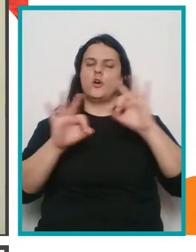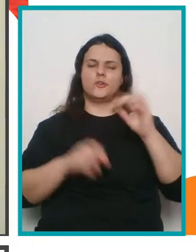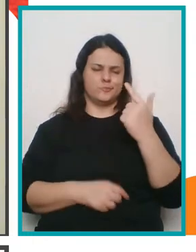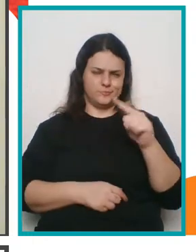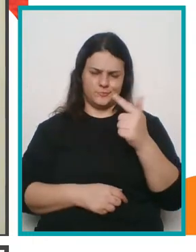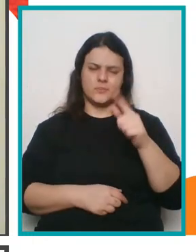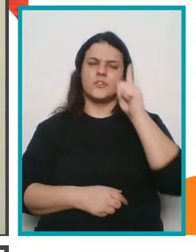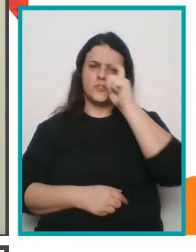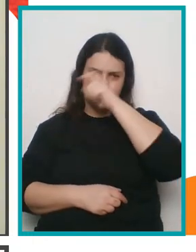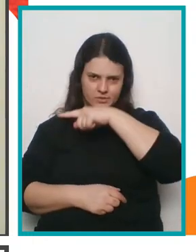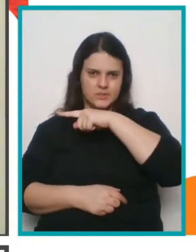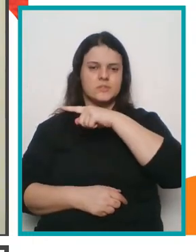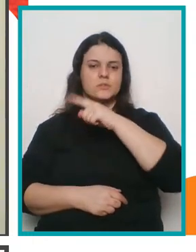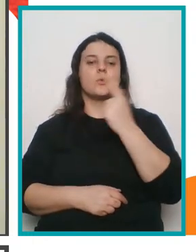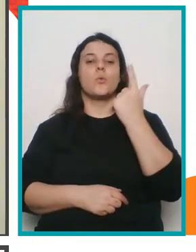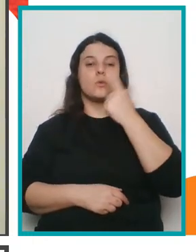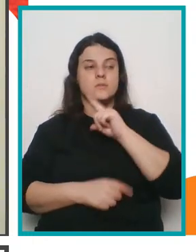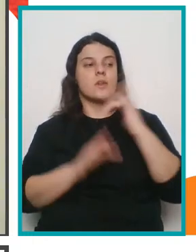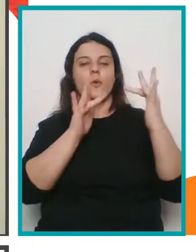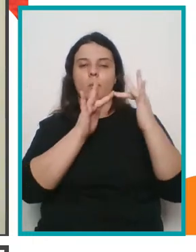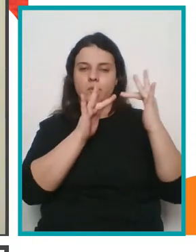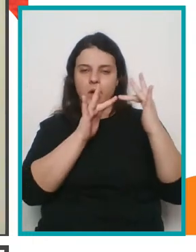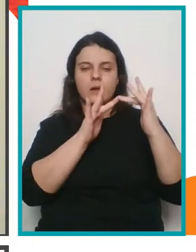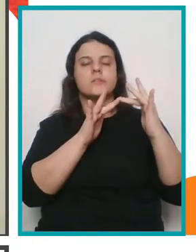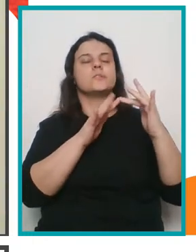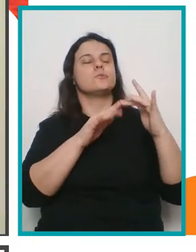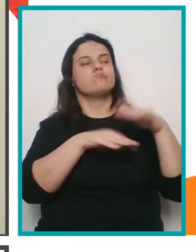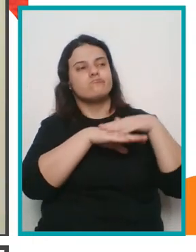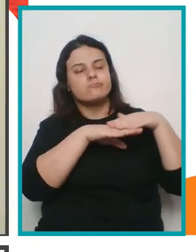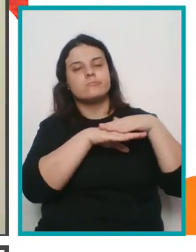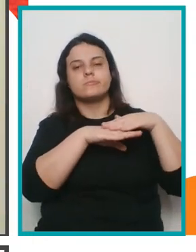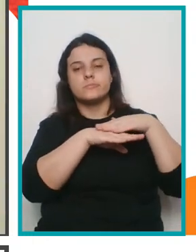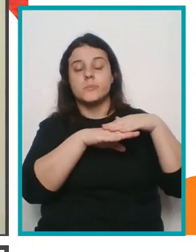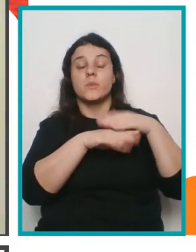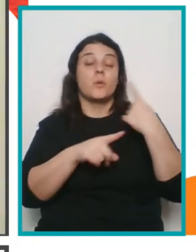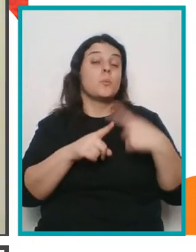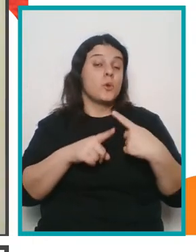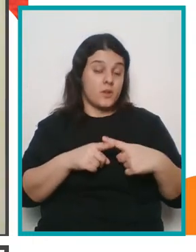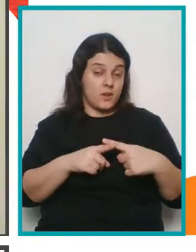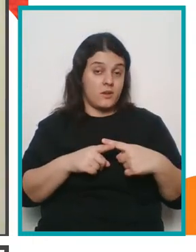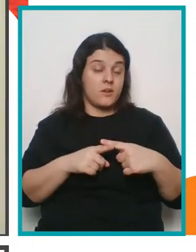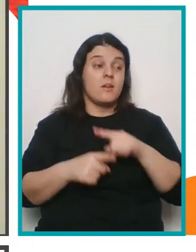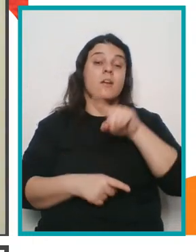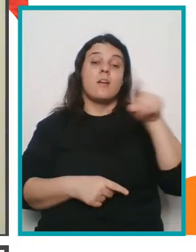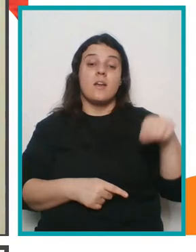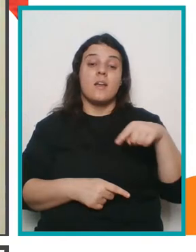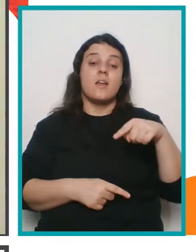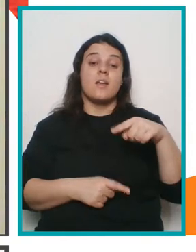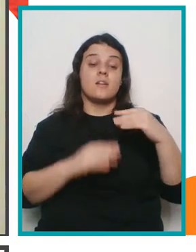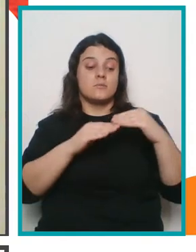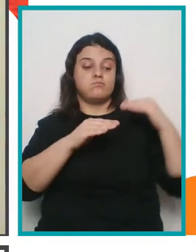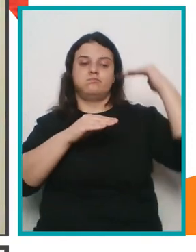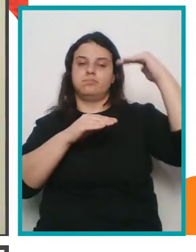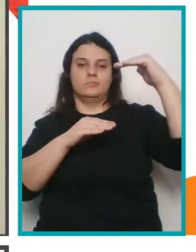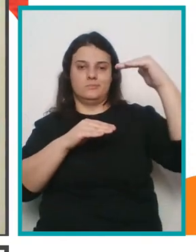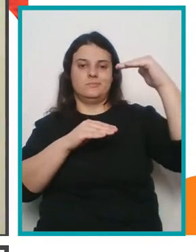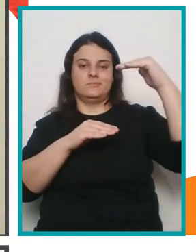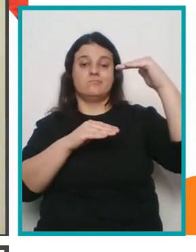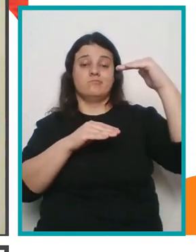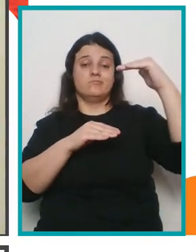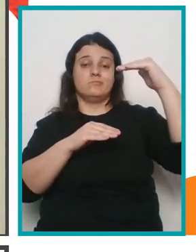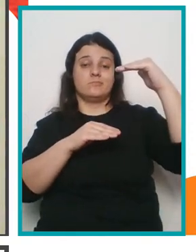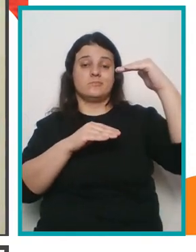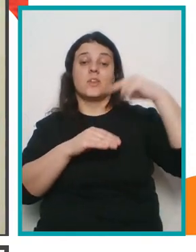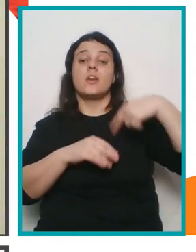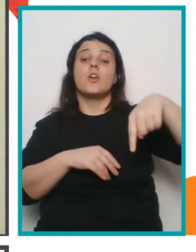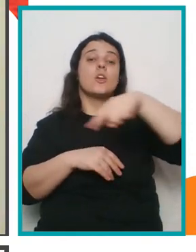and we are literally down this side. So it is very hard to, you know, get to meet them, to discuss